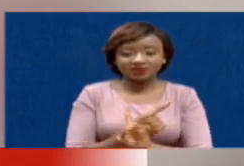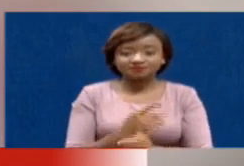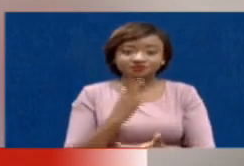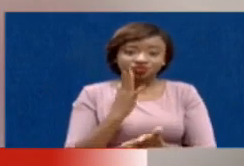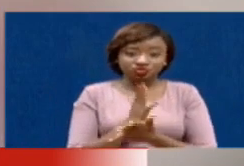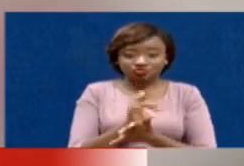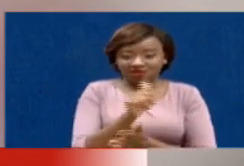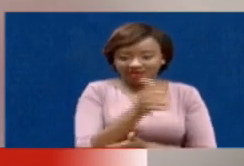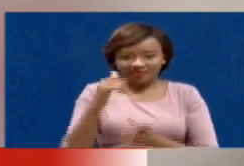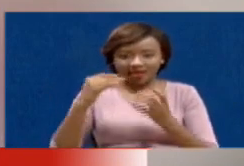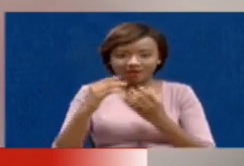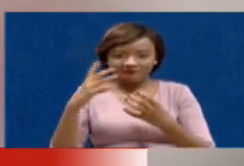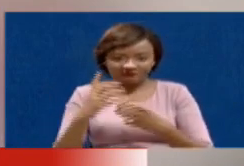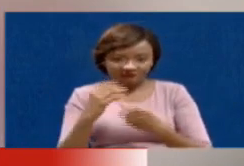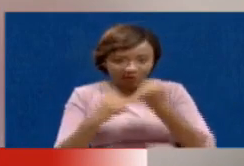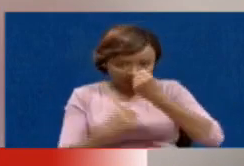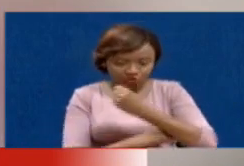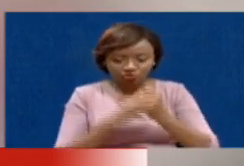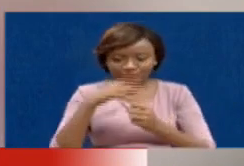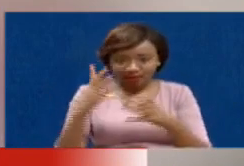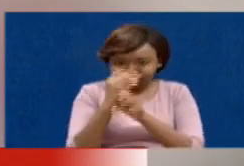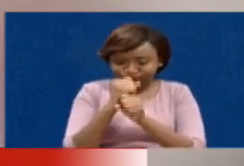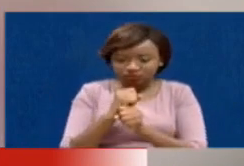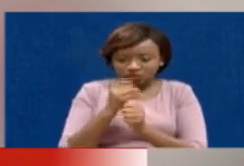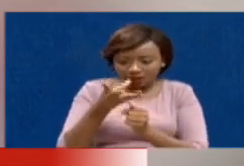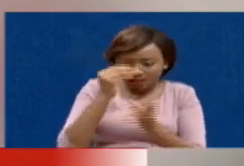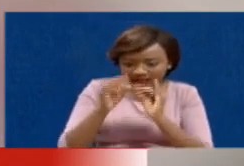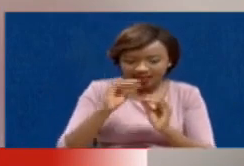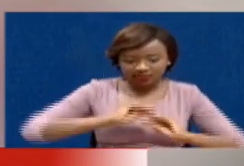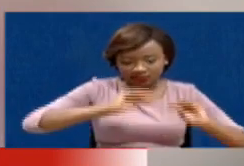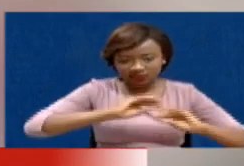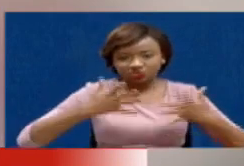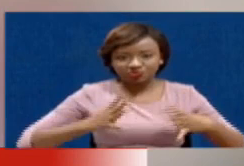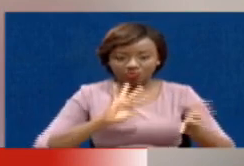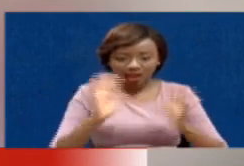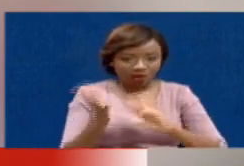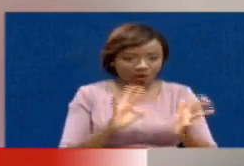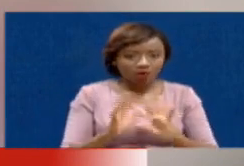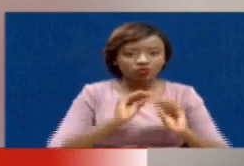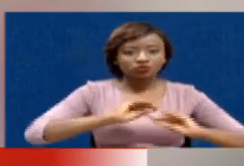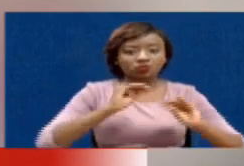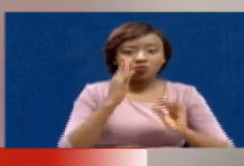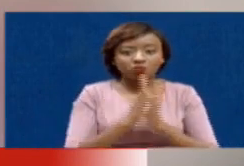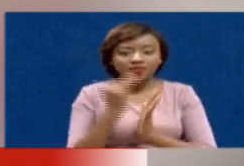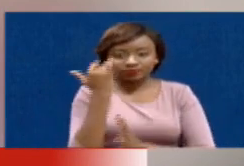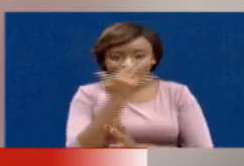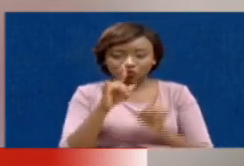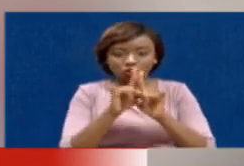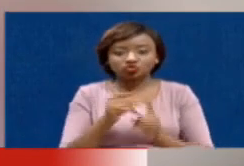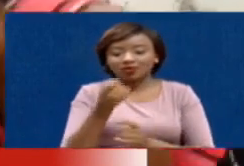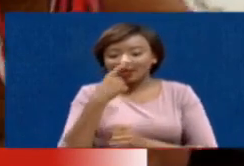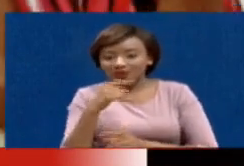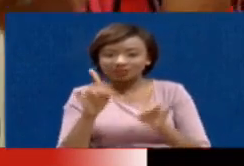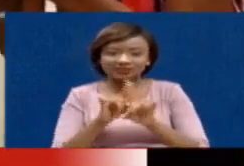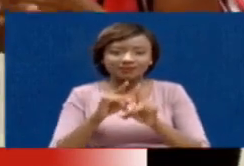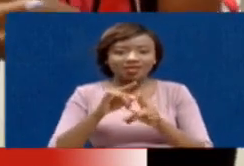a foundation to raise more awareness on autism and to uplift other parents suffering in silence. More learning resources, access to drugs and